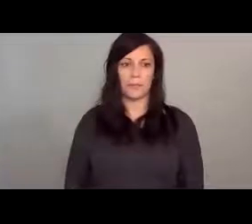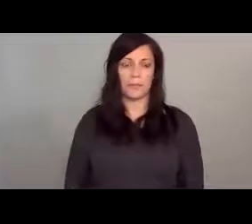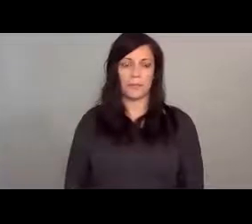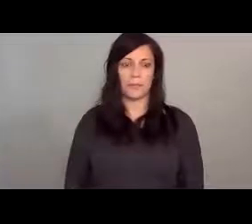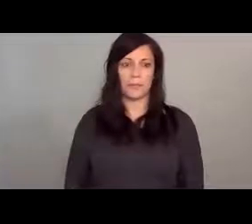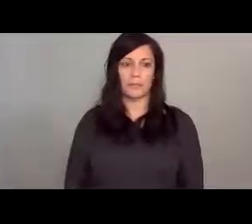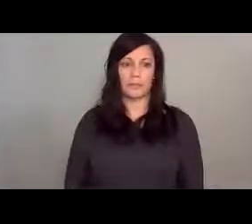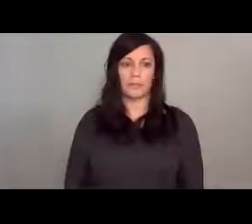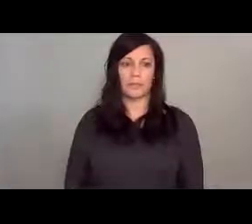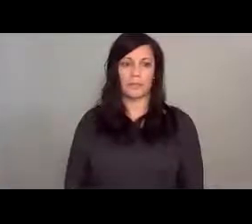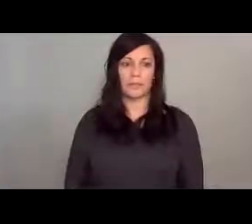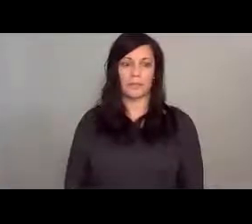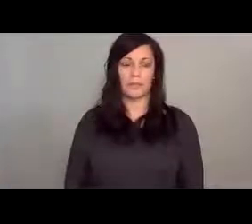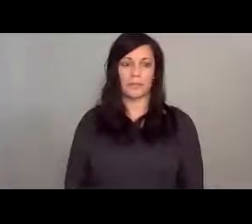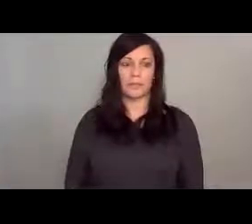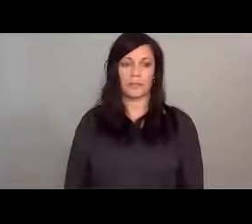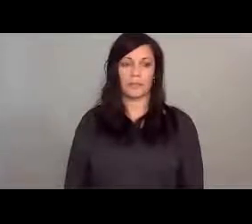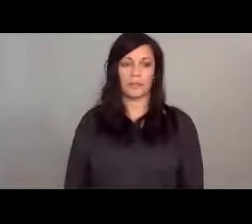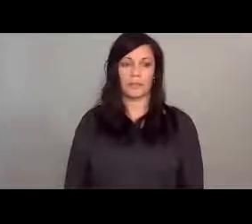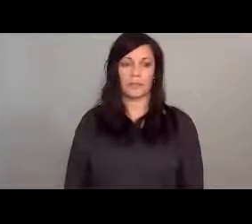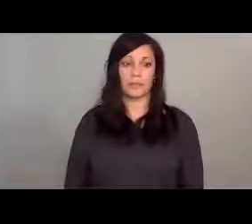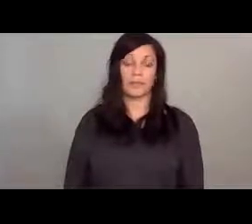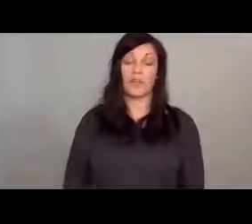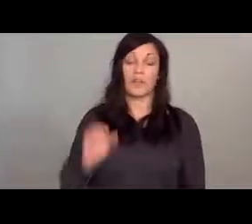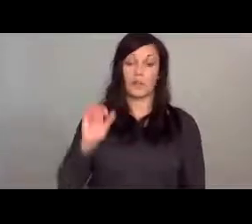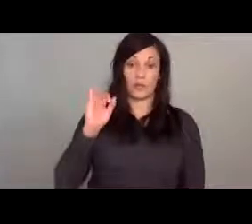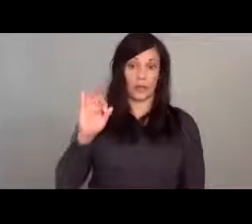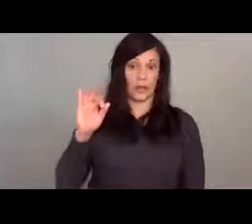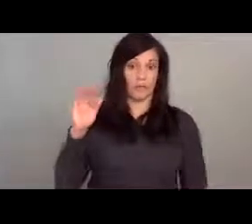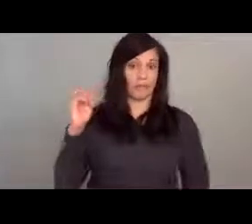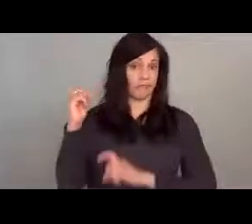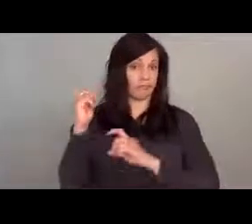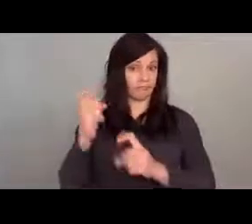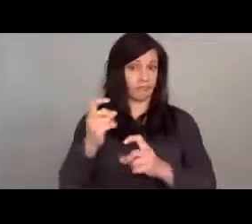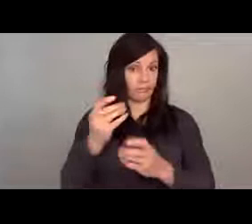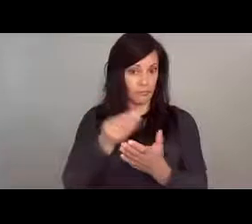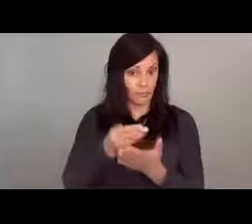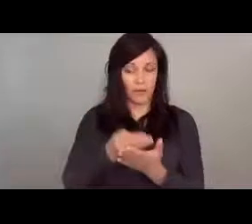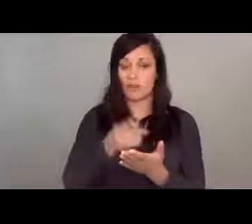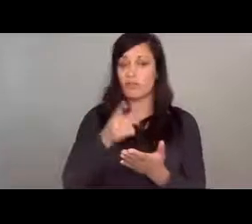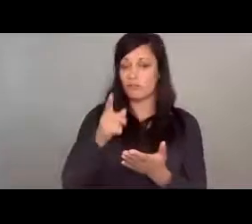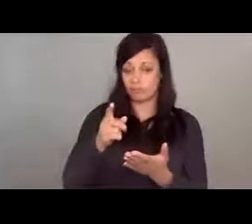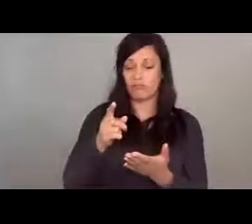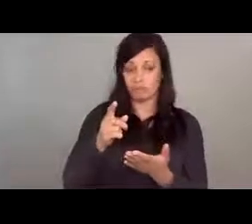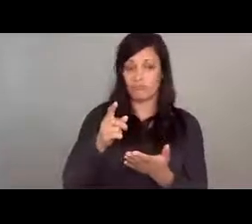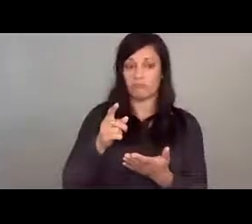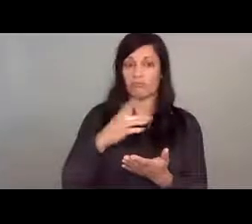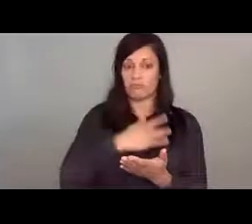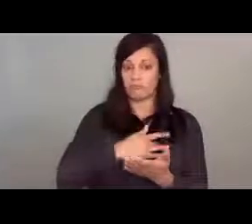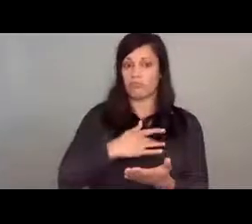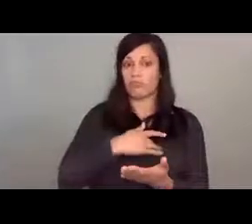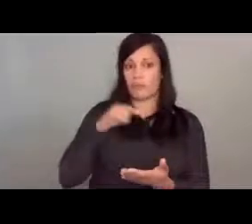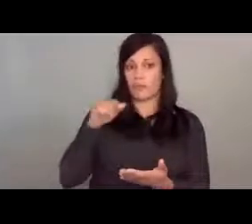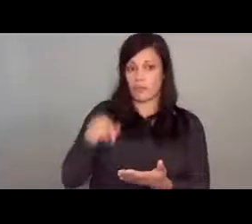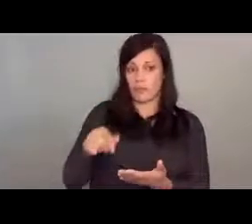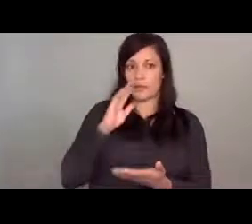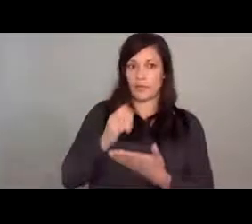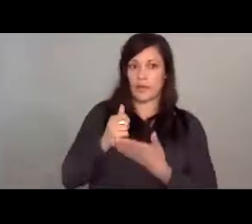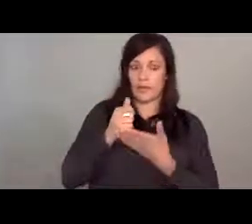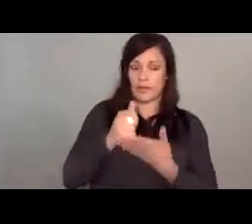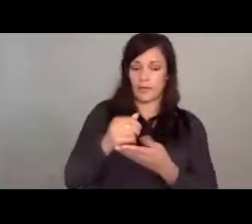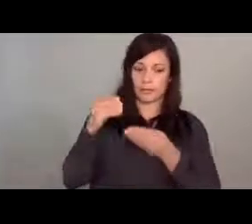Okay. If awarded, can you attest that the funding will be used to cover expenses incurred